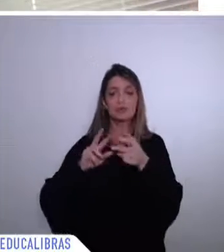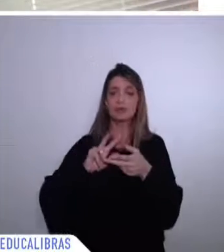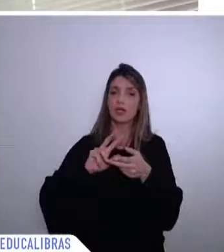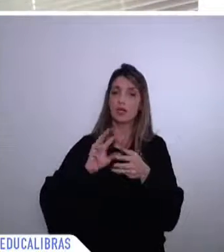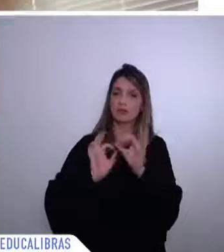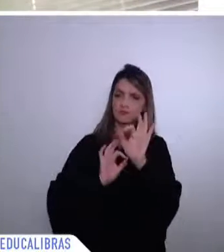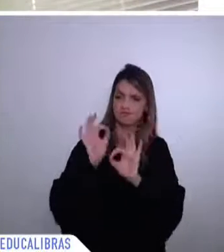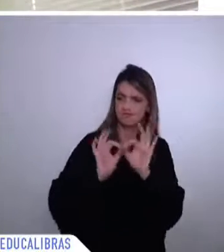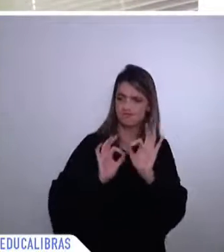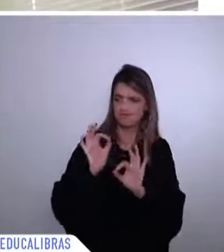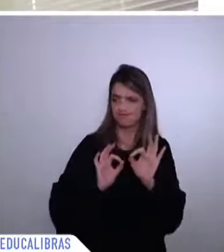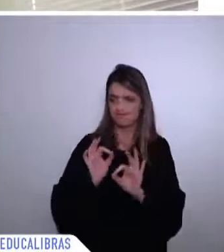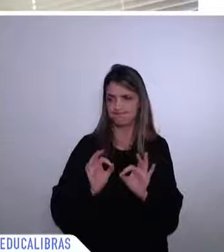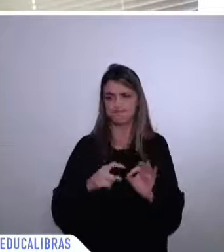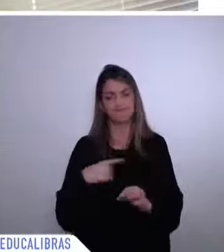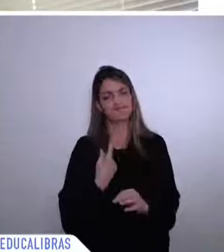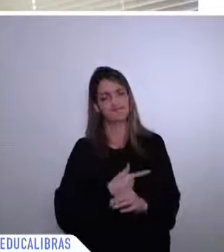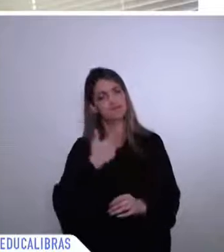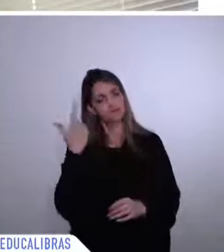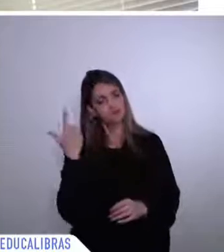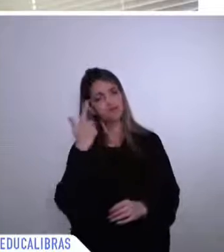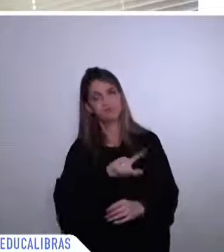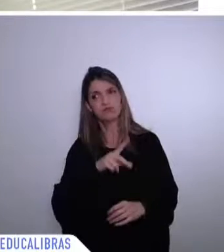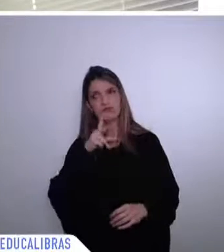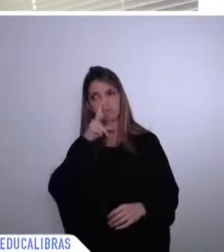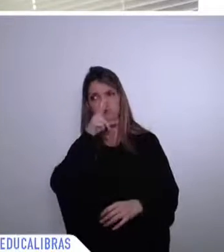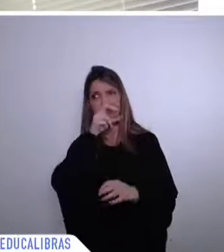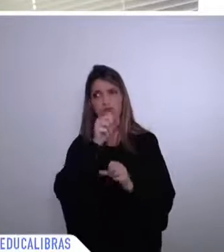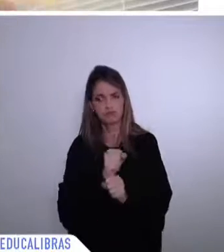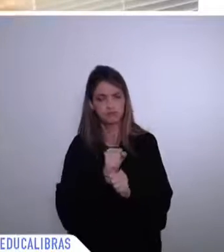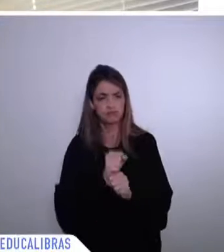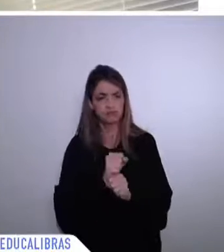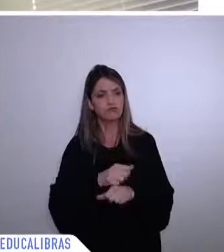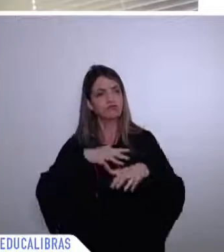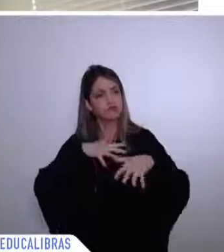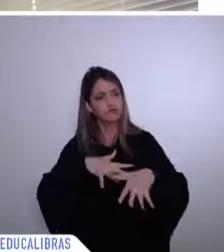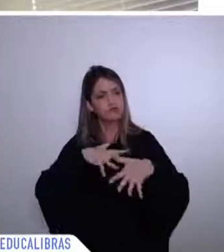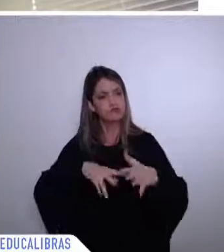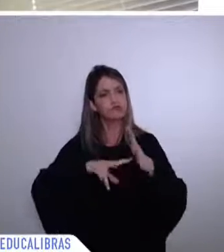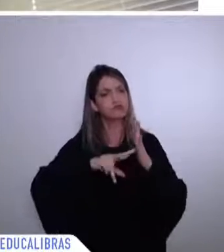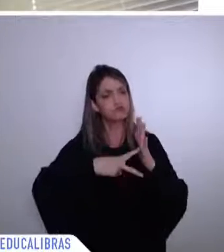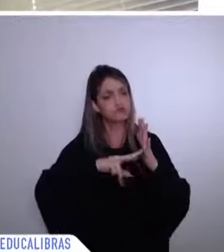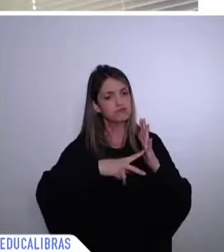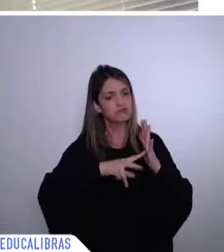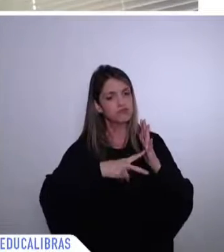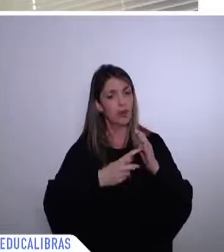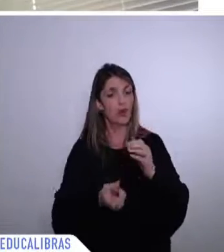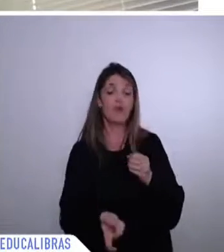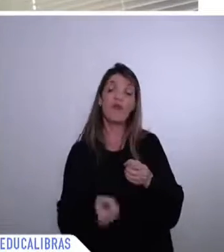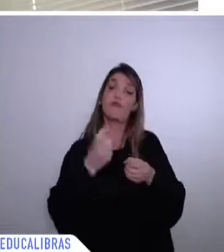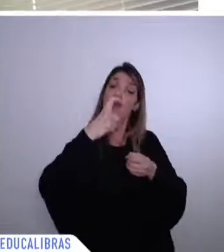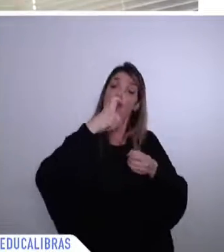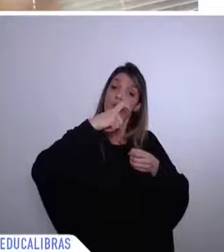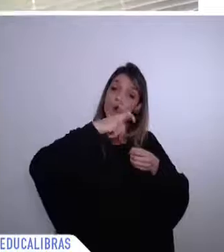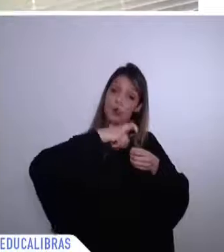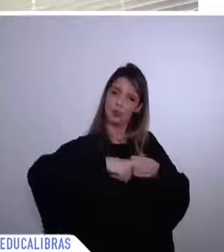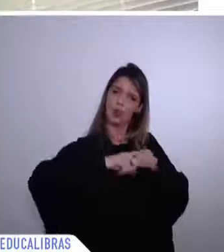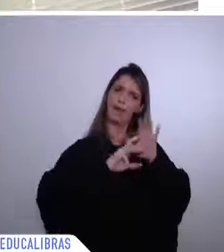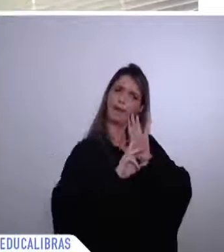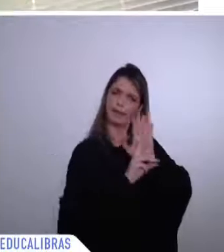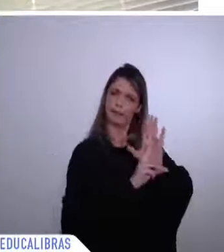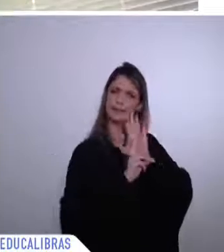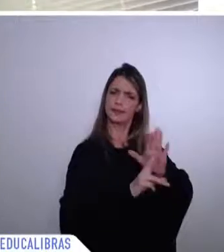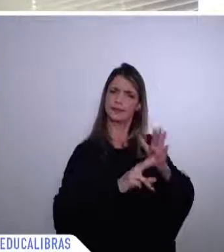and an object of an organization process, so we are able to really strengthen the union movement